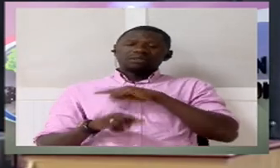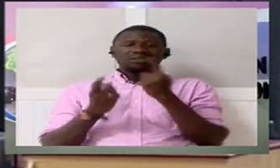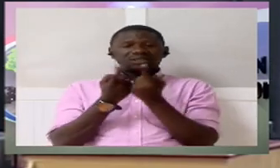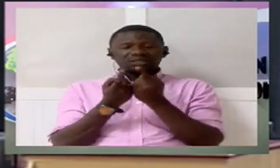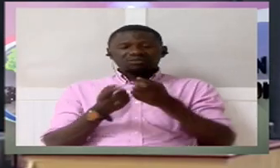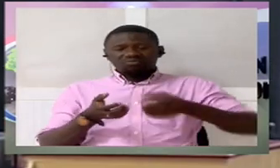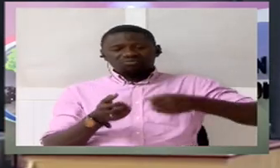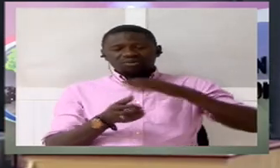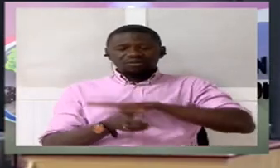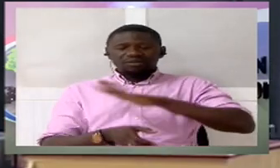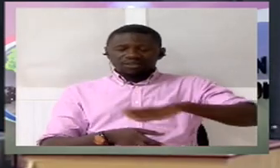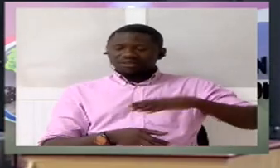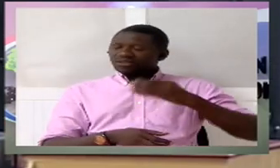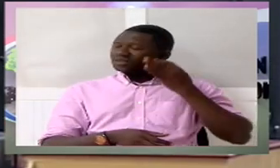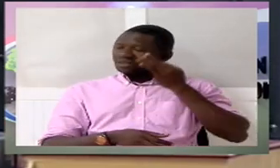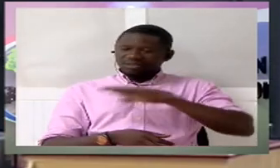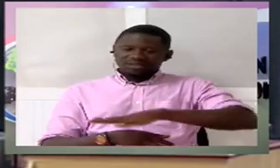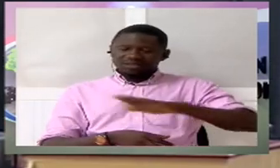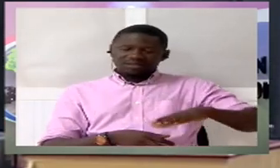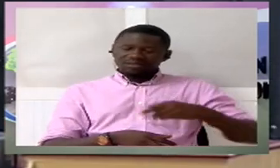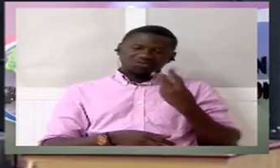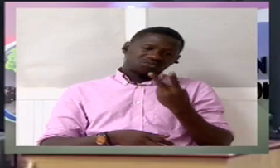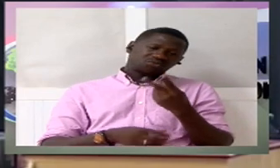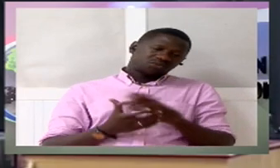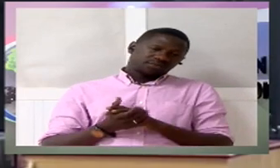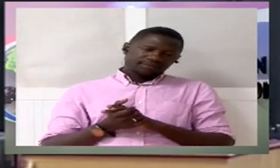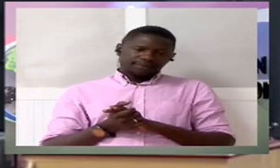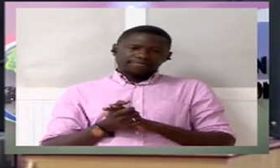With my suitcase, my other luggages, and my two kids.